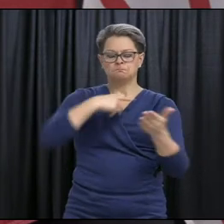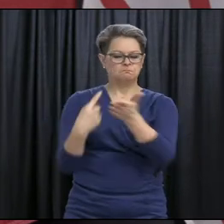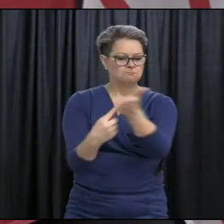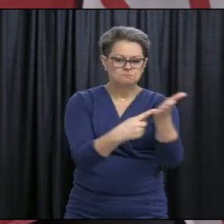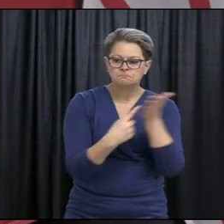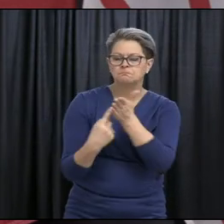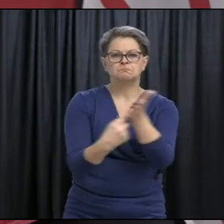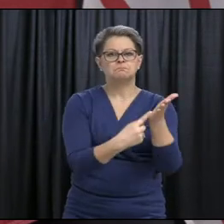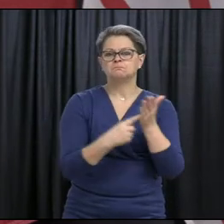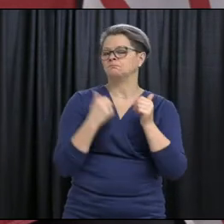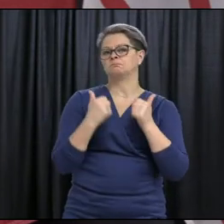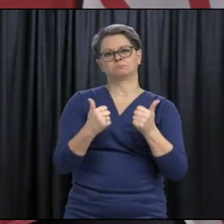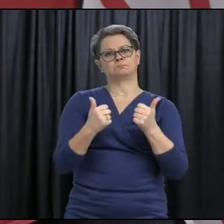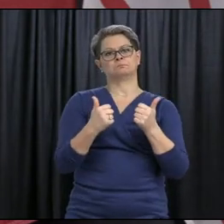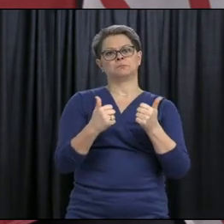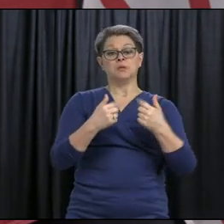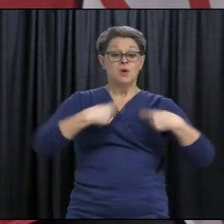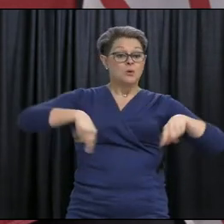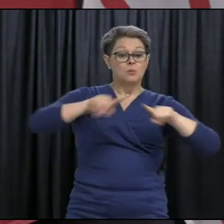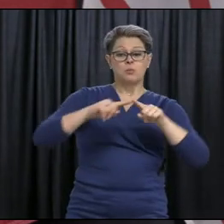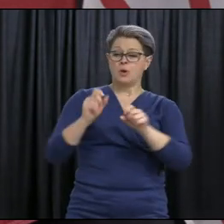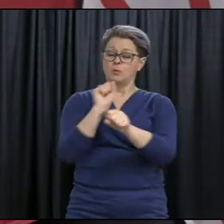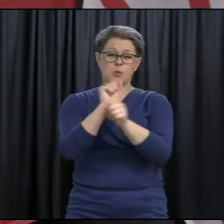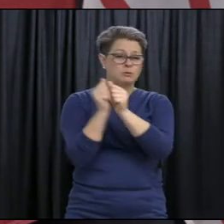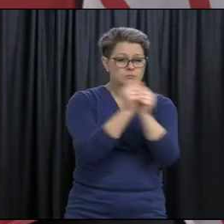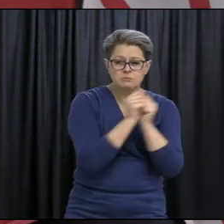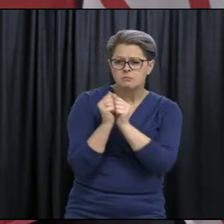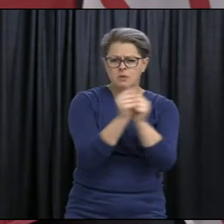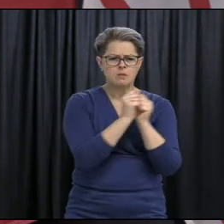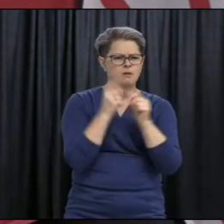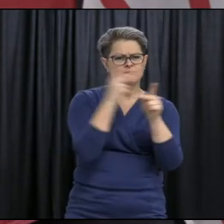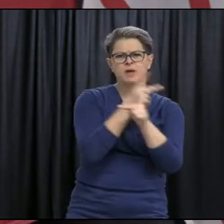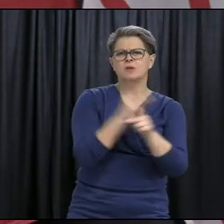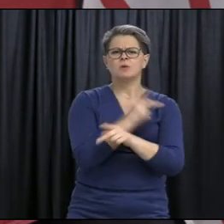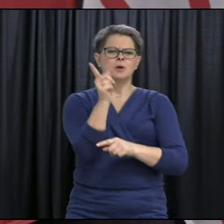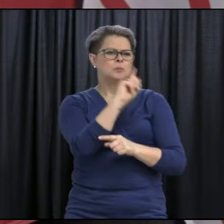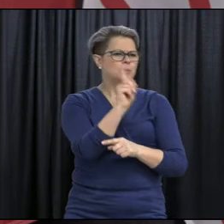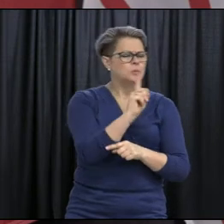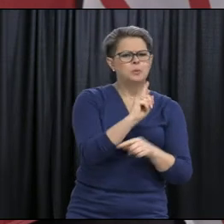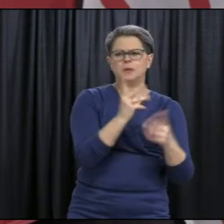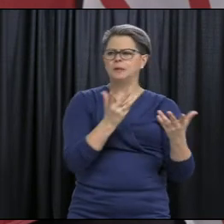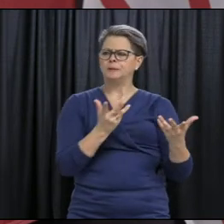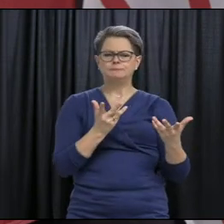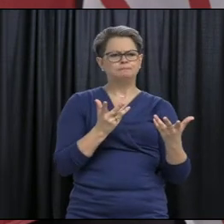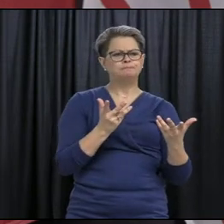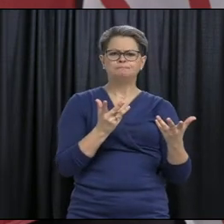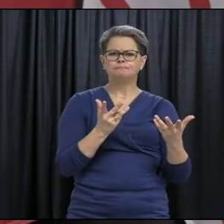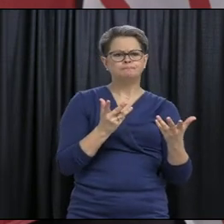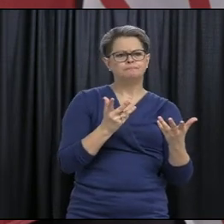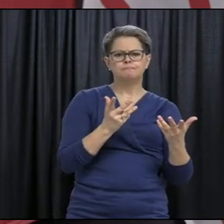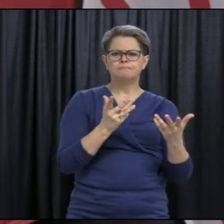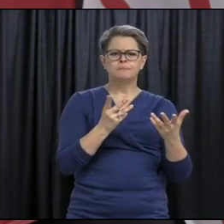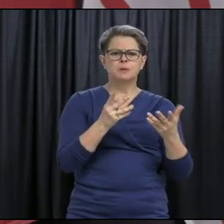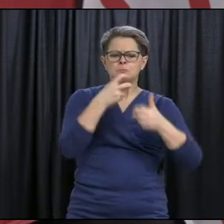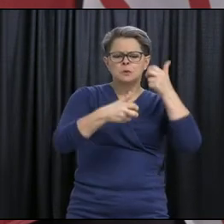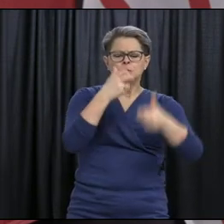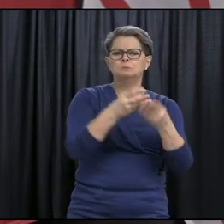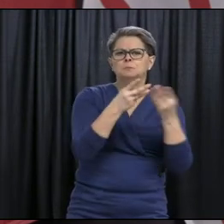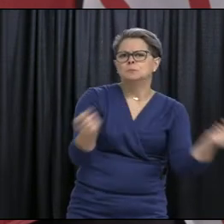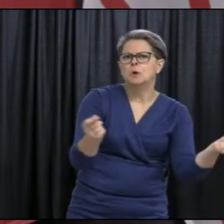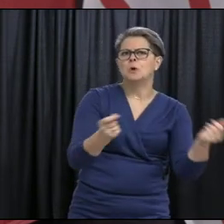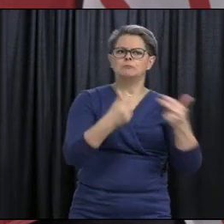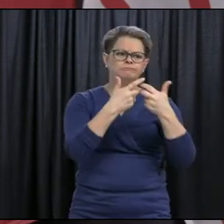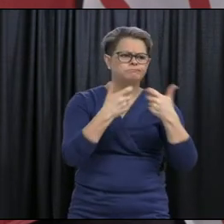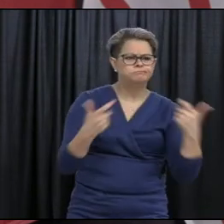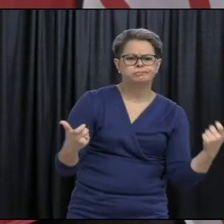with stakeholders has helped us find gaps and identify solutions through an evolving situation, and that